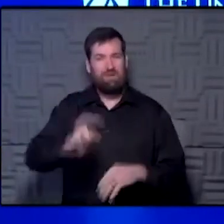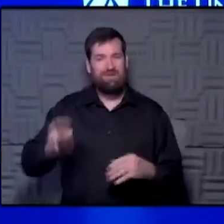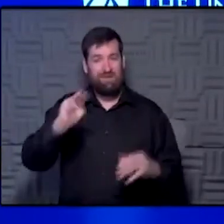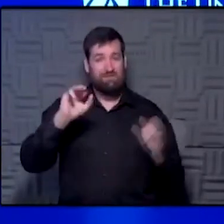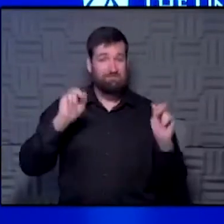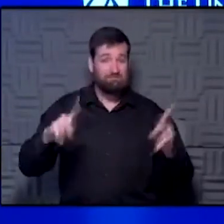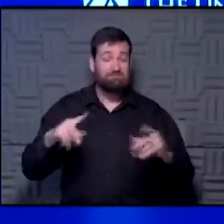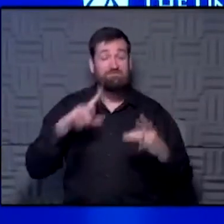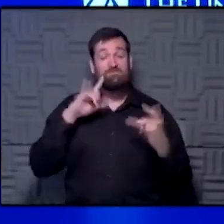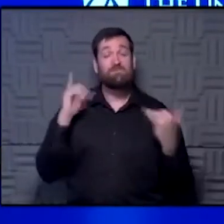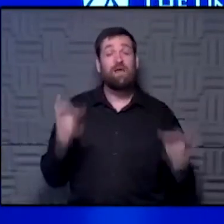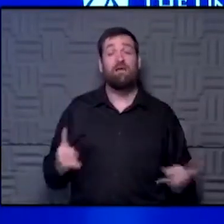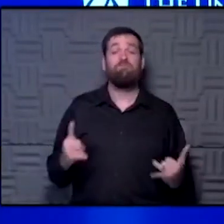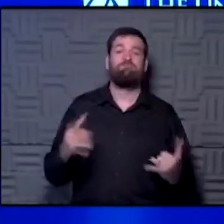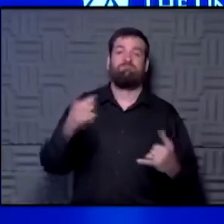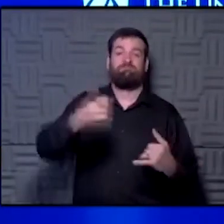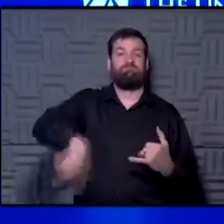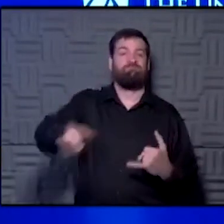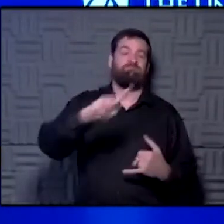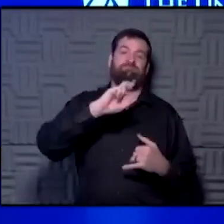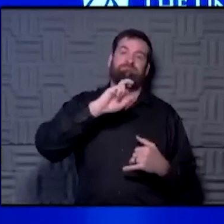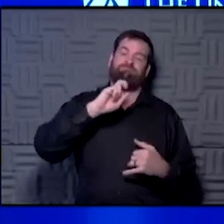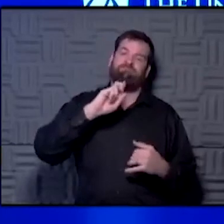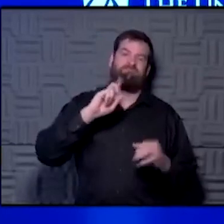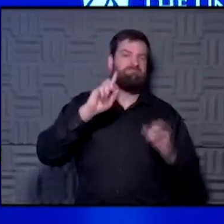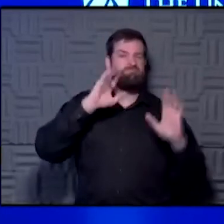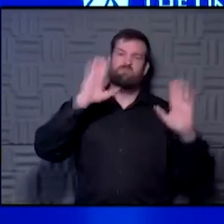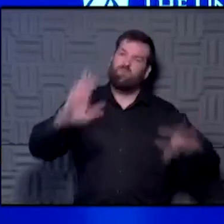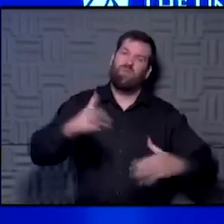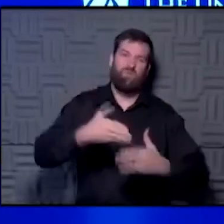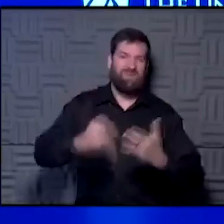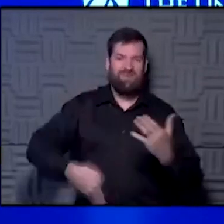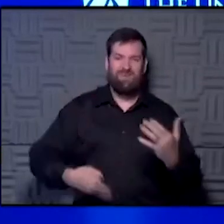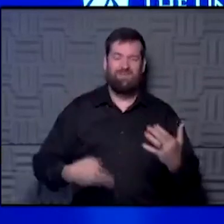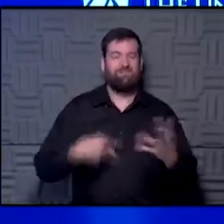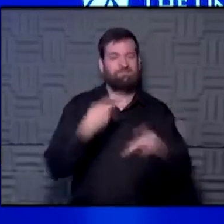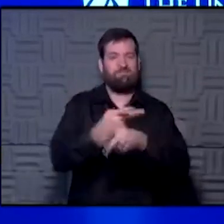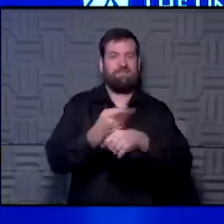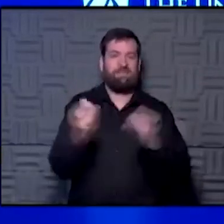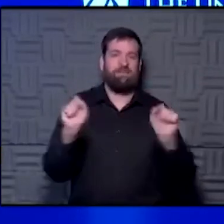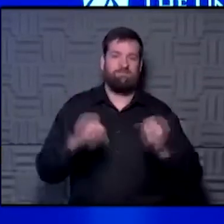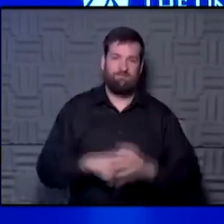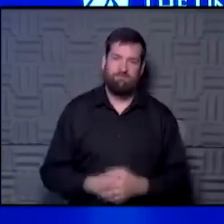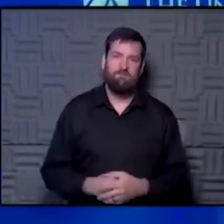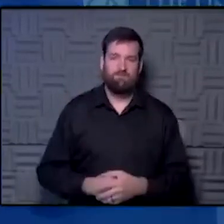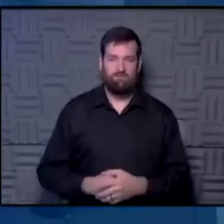Monday. In the meantime, everybody, make it a great weekend. Stay safe.